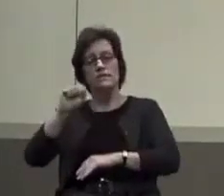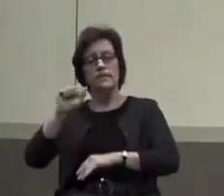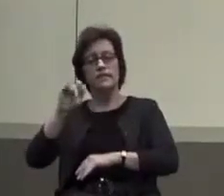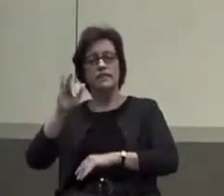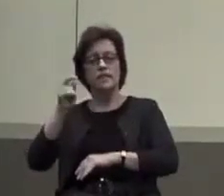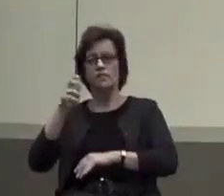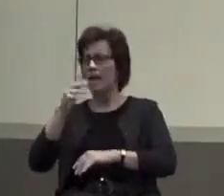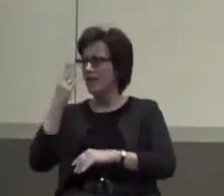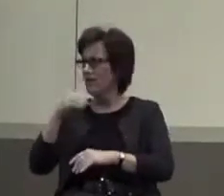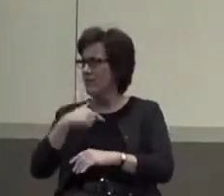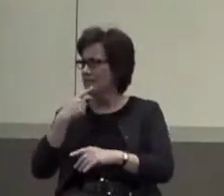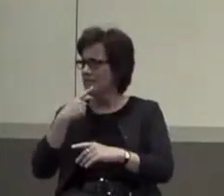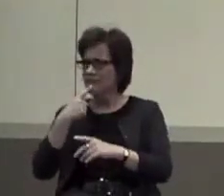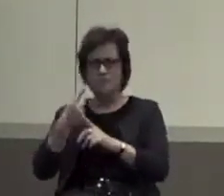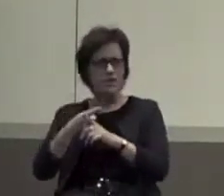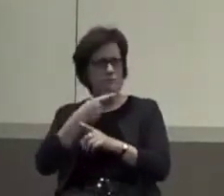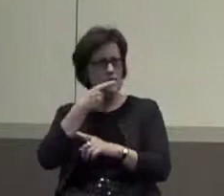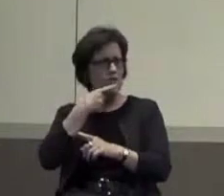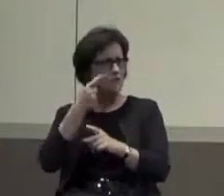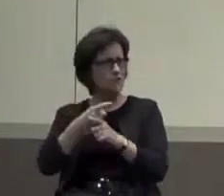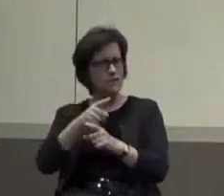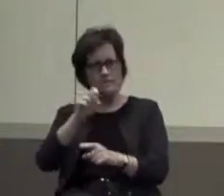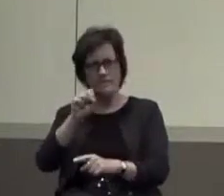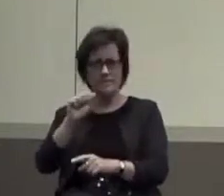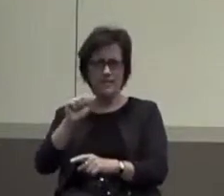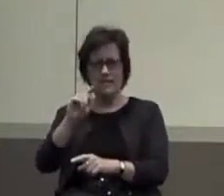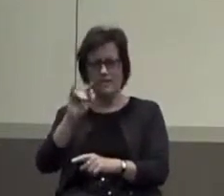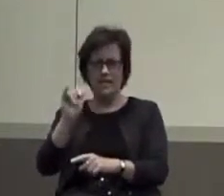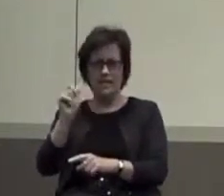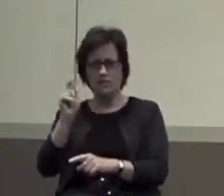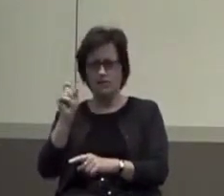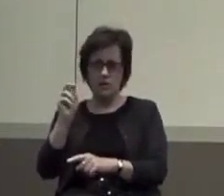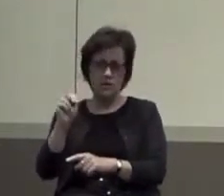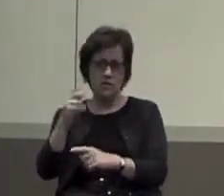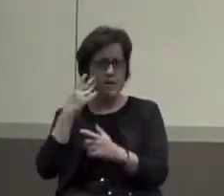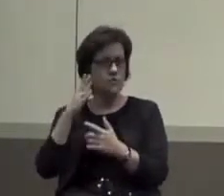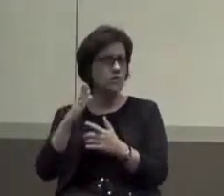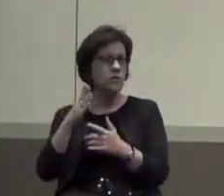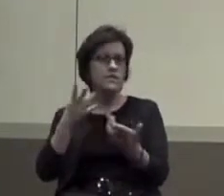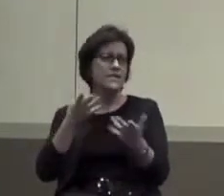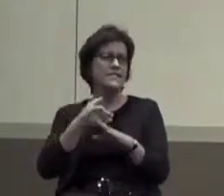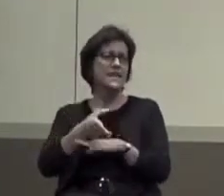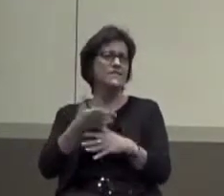that right, satiation. I don't know, it's after lunch.